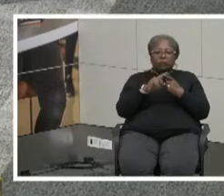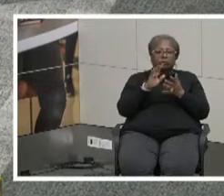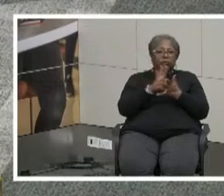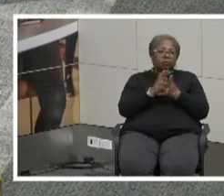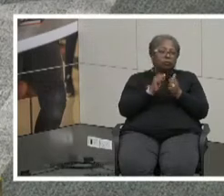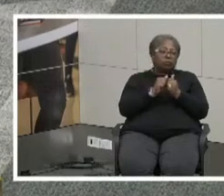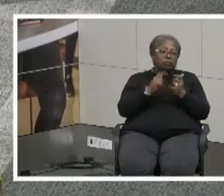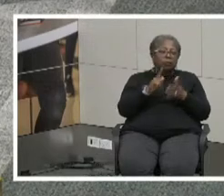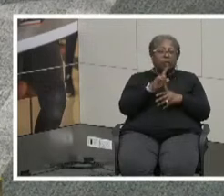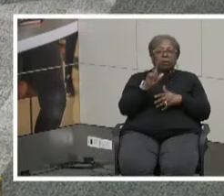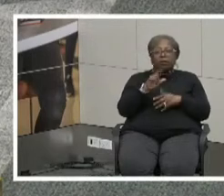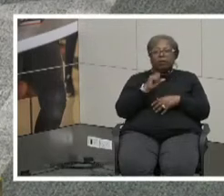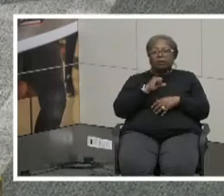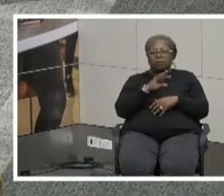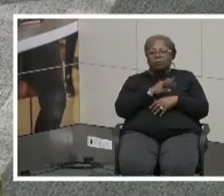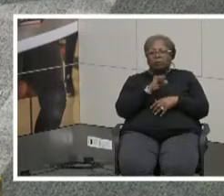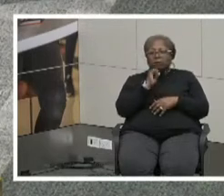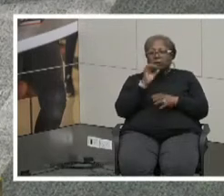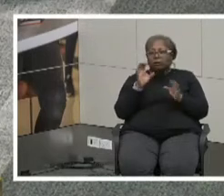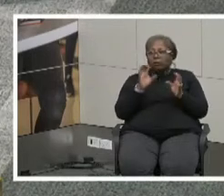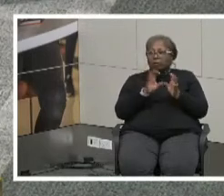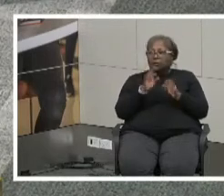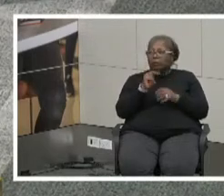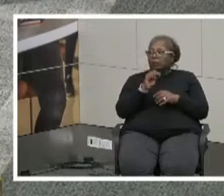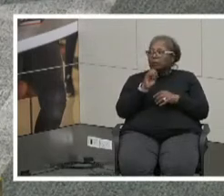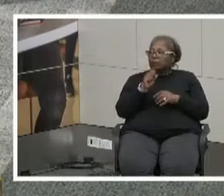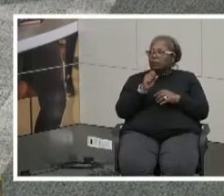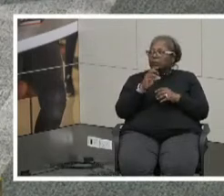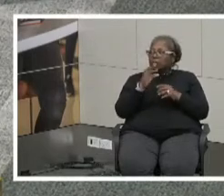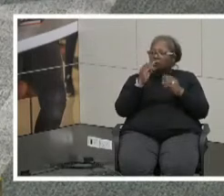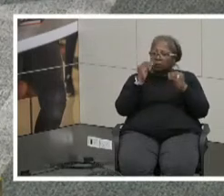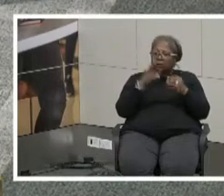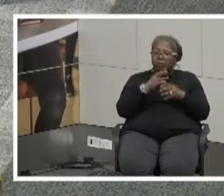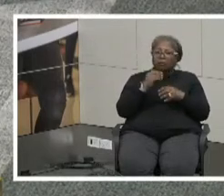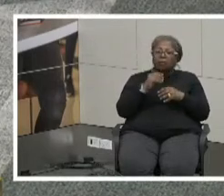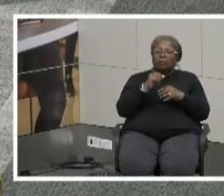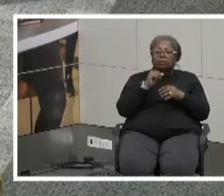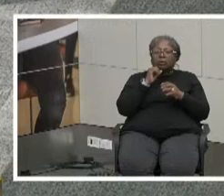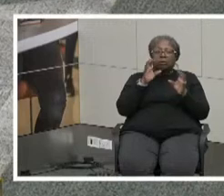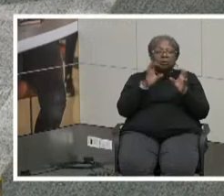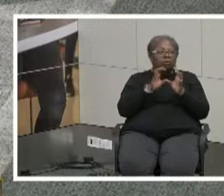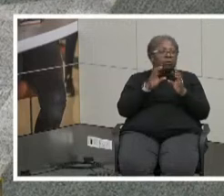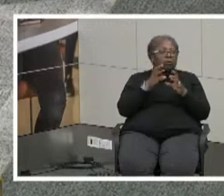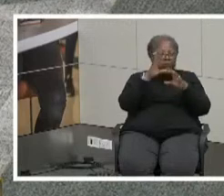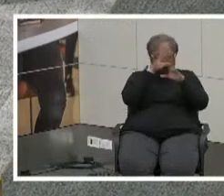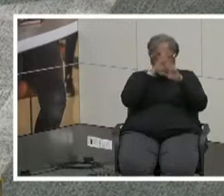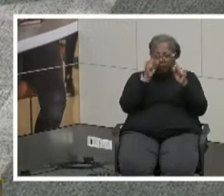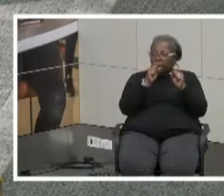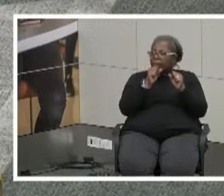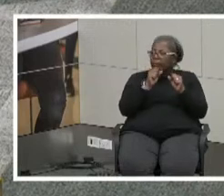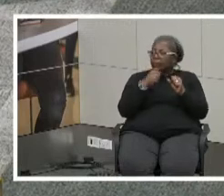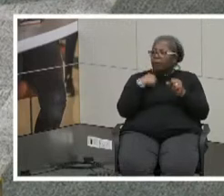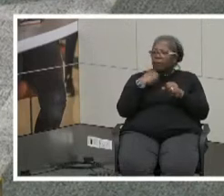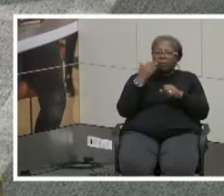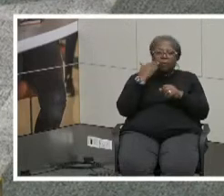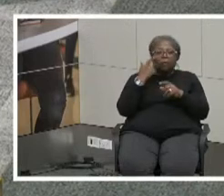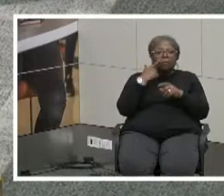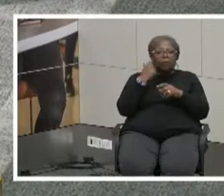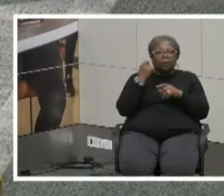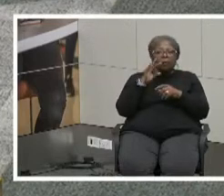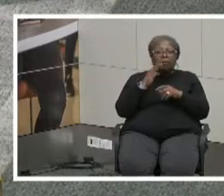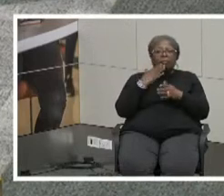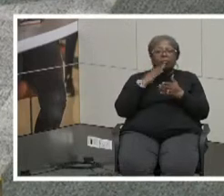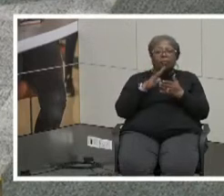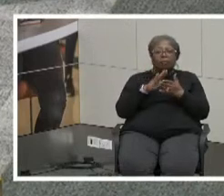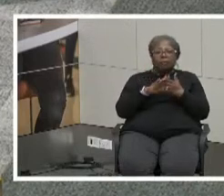without libraries staffed with uncertified inexperienced teachers and uncertified superintendent we know because of the